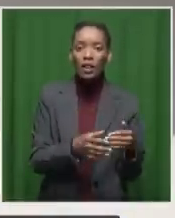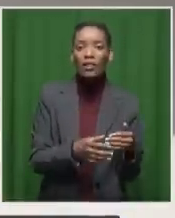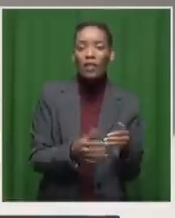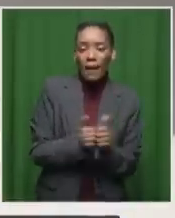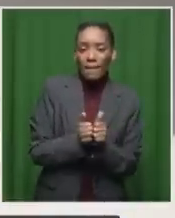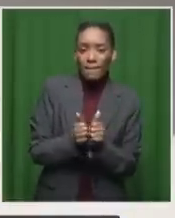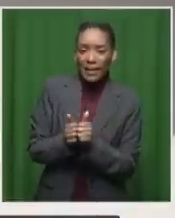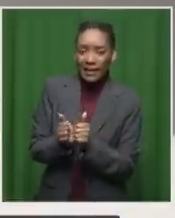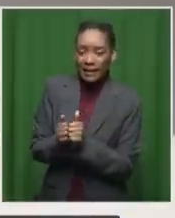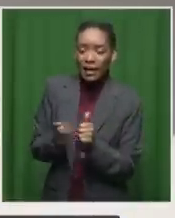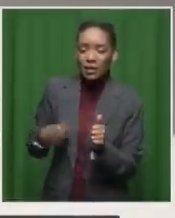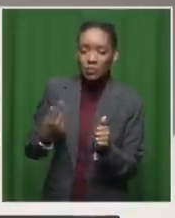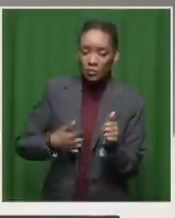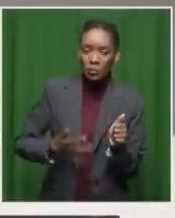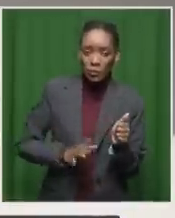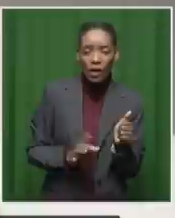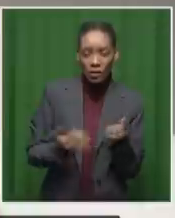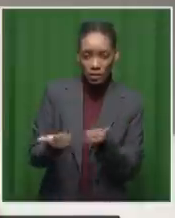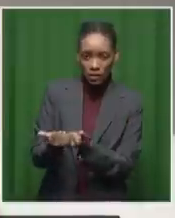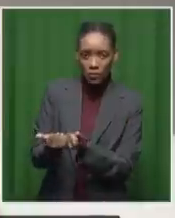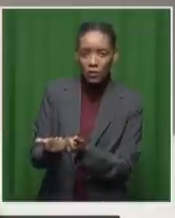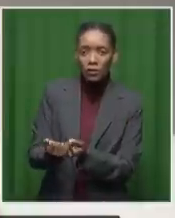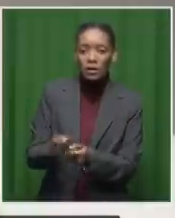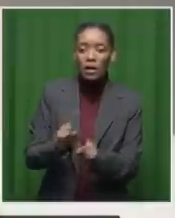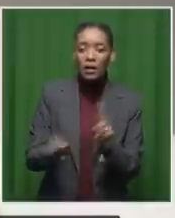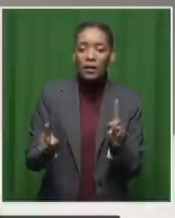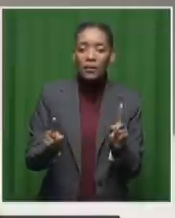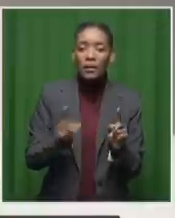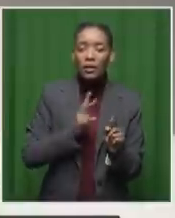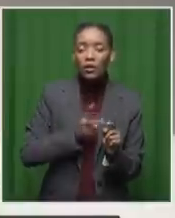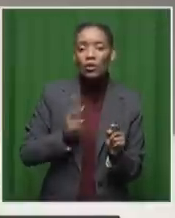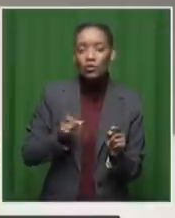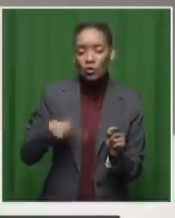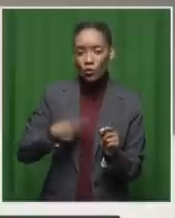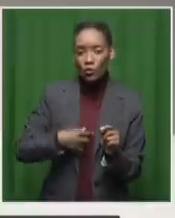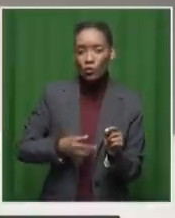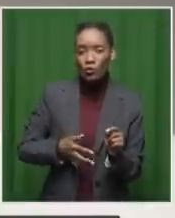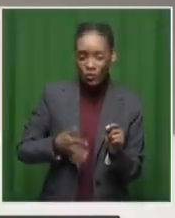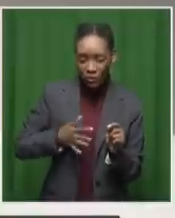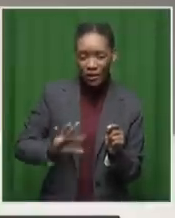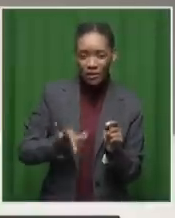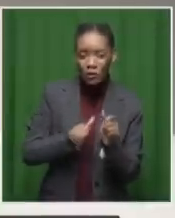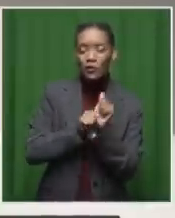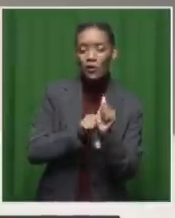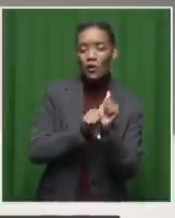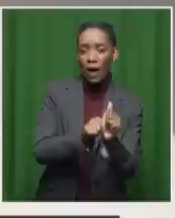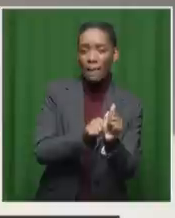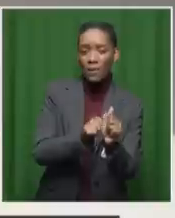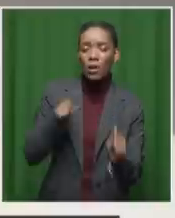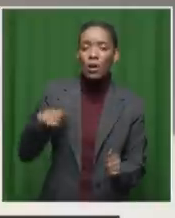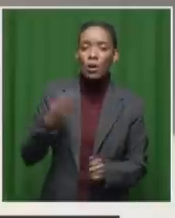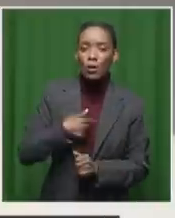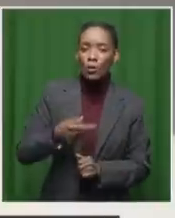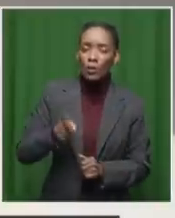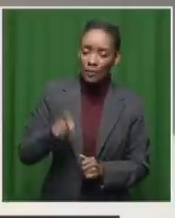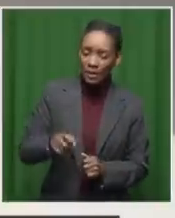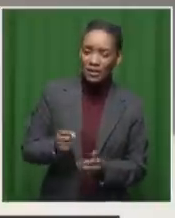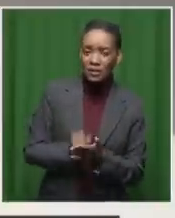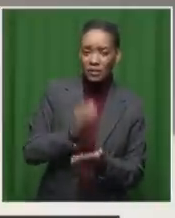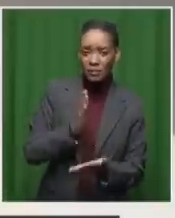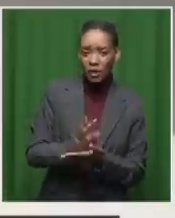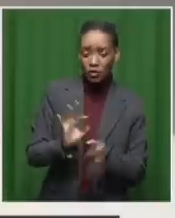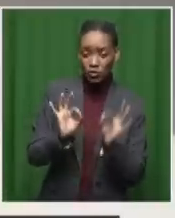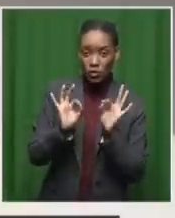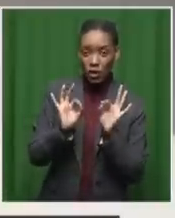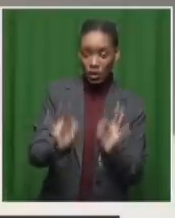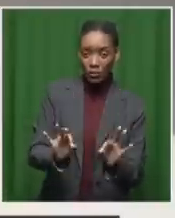to support them. But it's also our role to follow up. We need to ensure that they will have appropriate funding